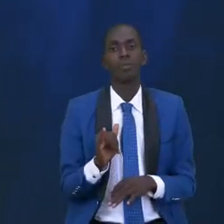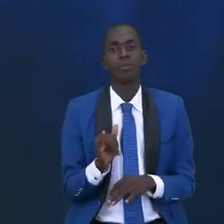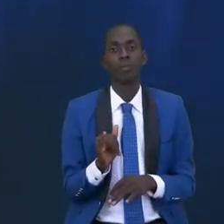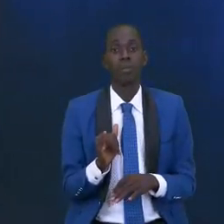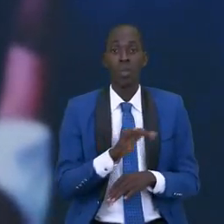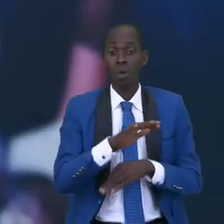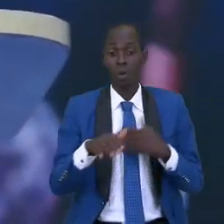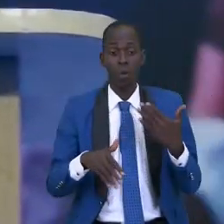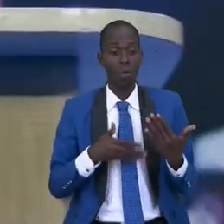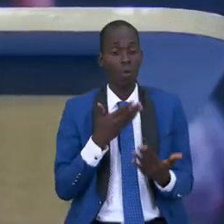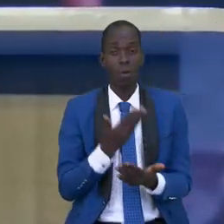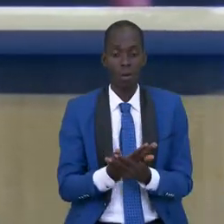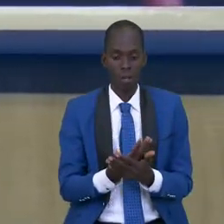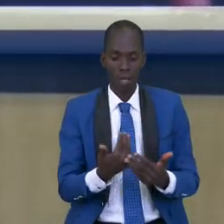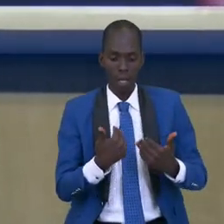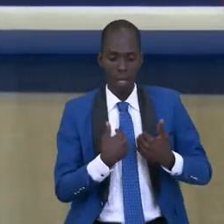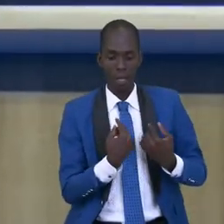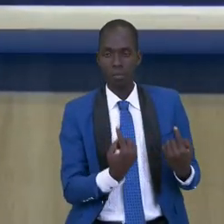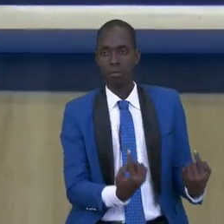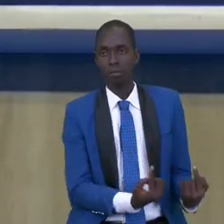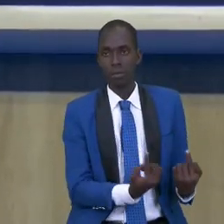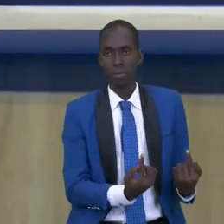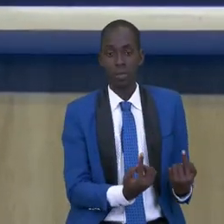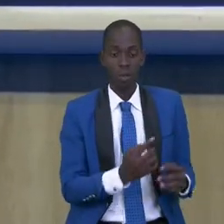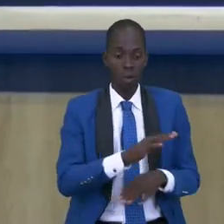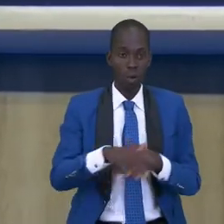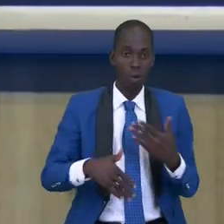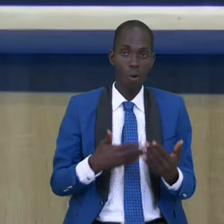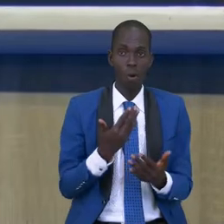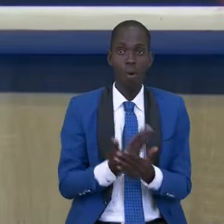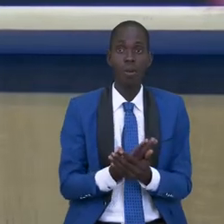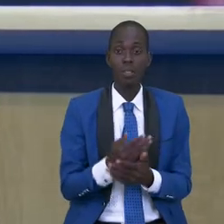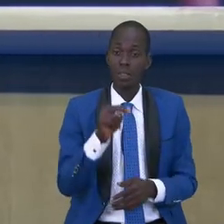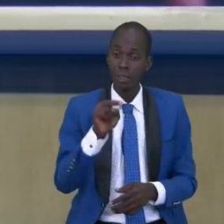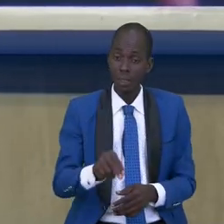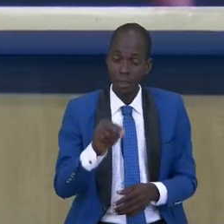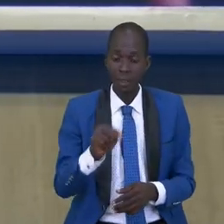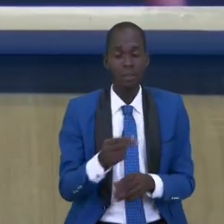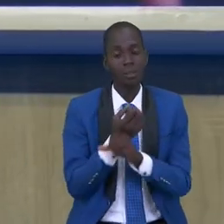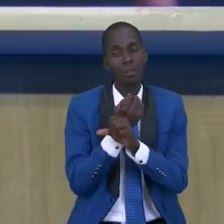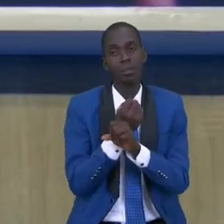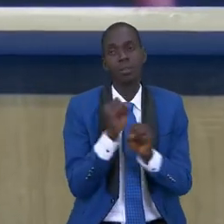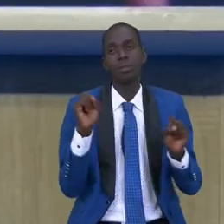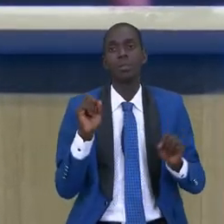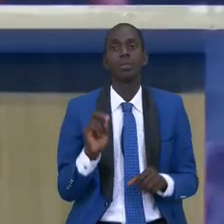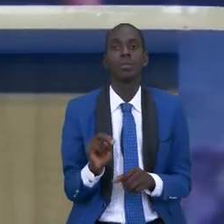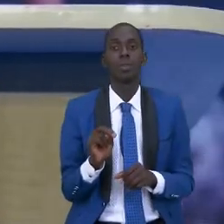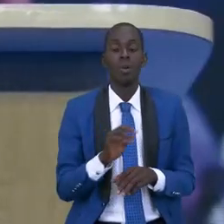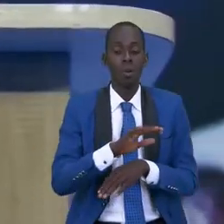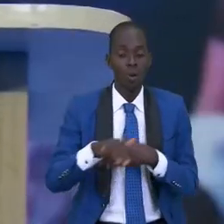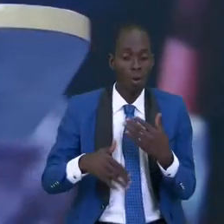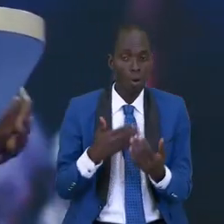All have sinned. All need justification.